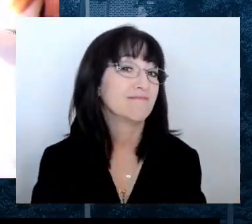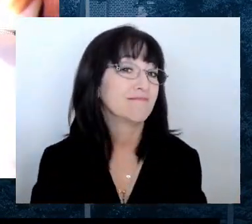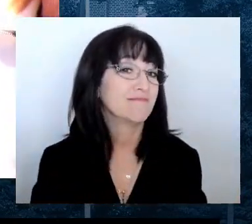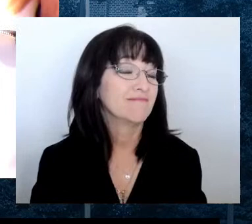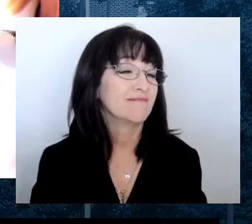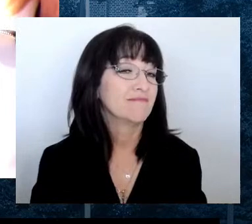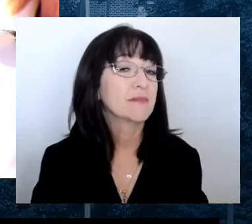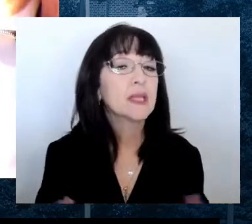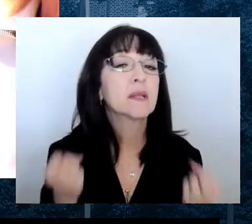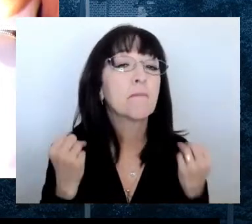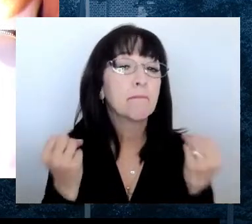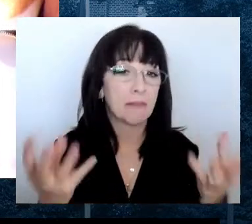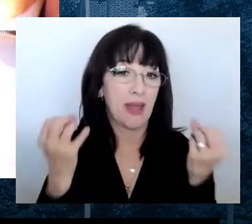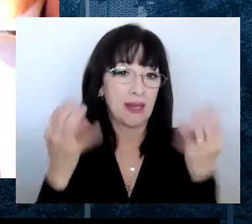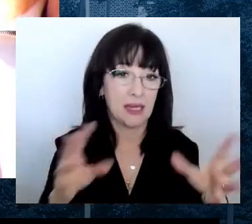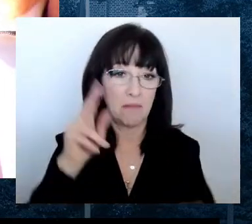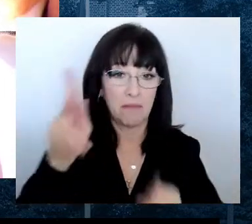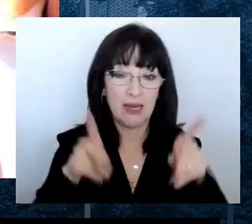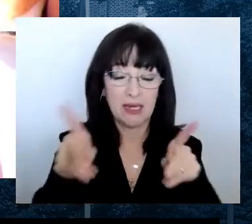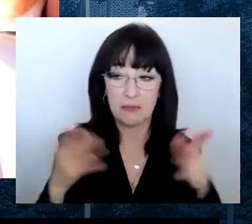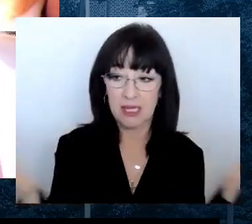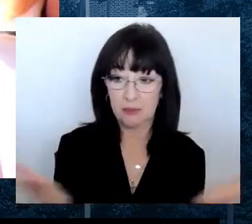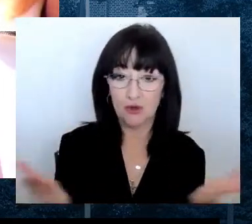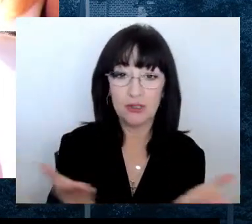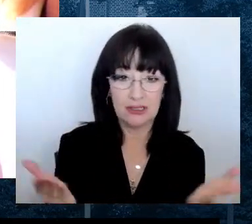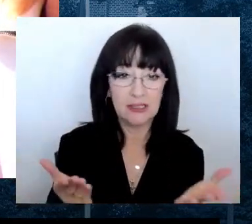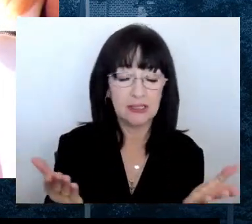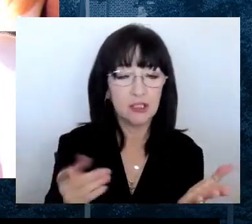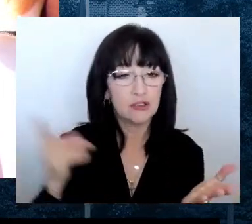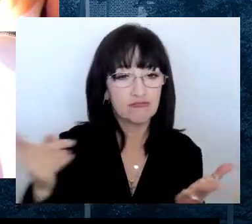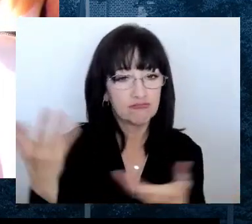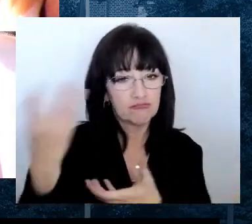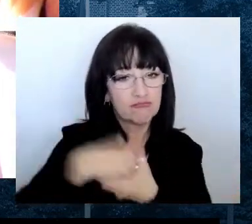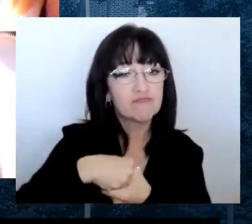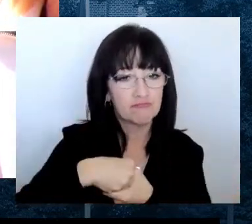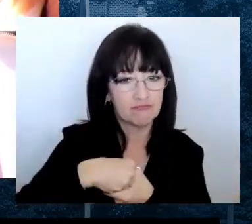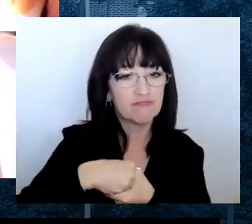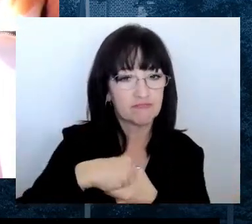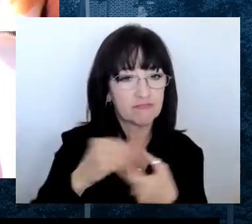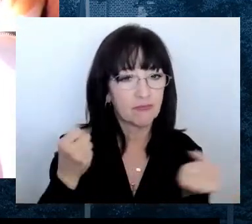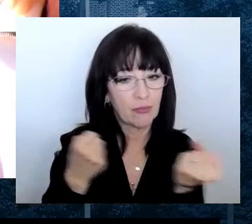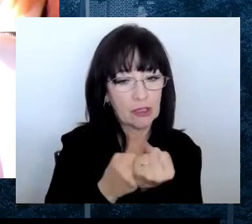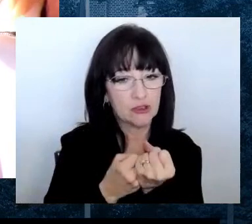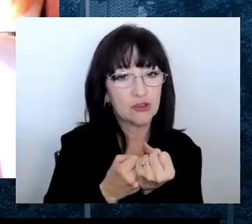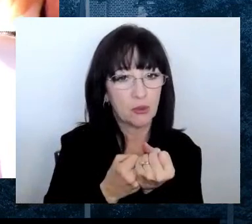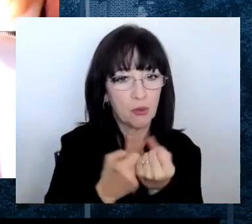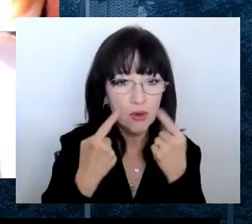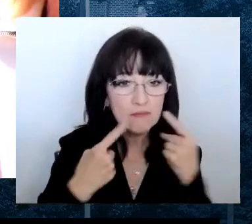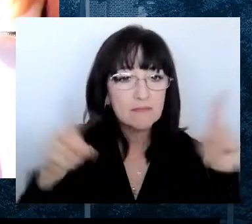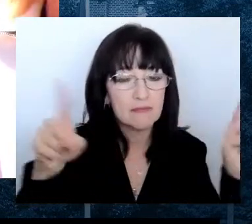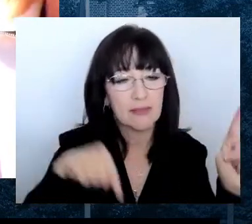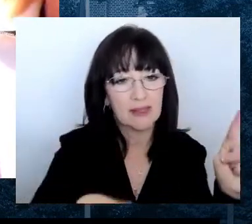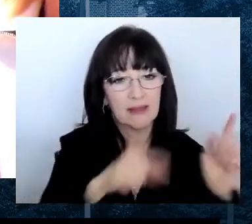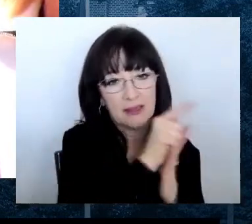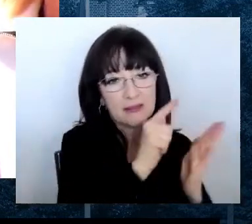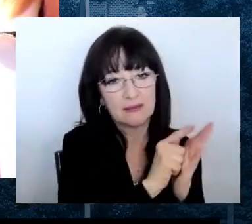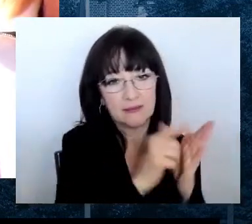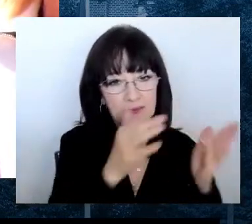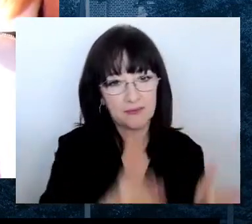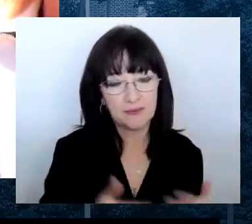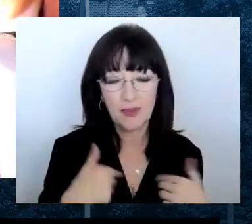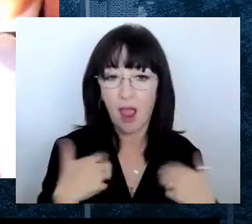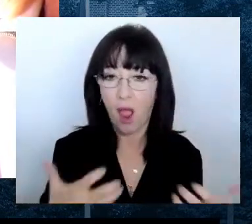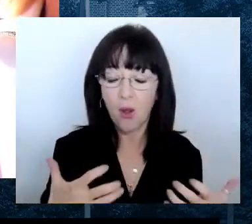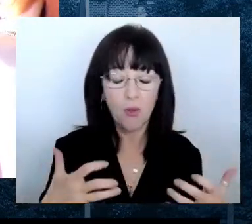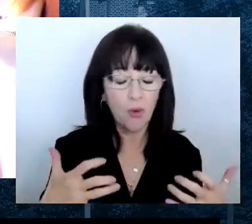So many of the folks standing here played a major role in this legislation, and I want to make sure I point out a few of them. I am eternally grateful